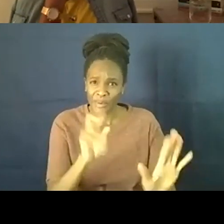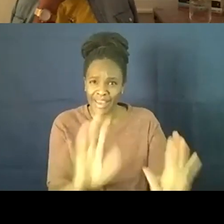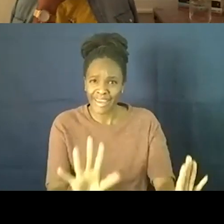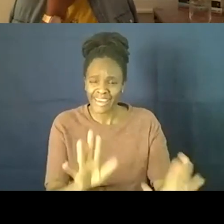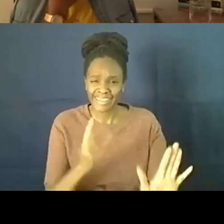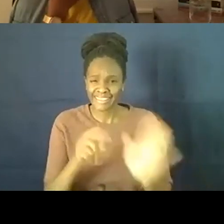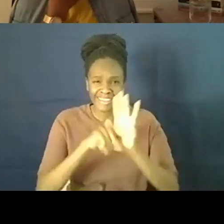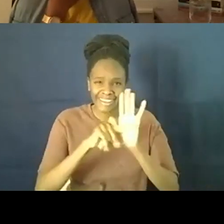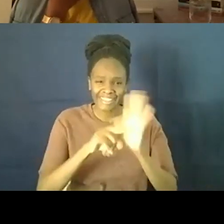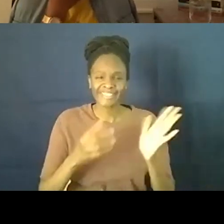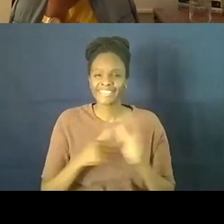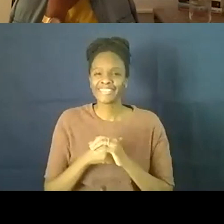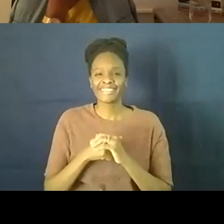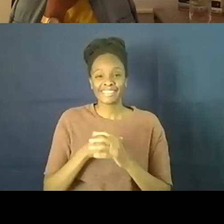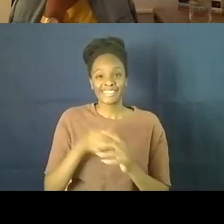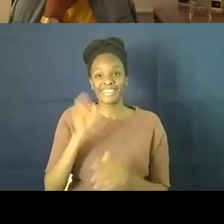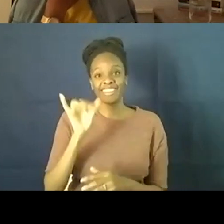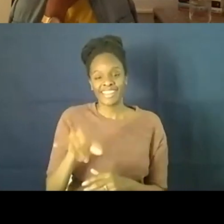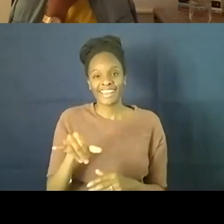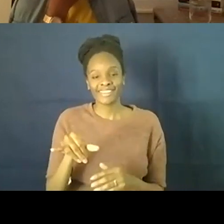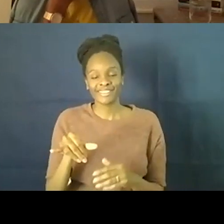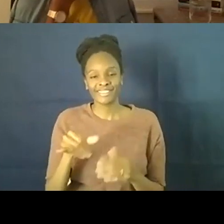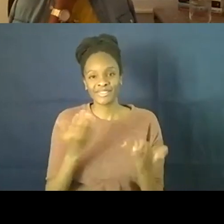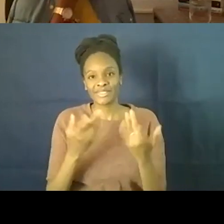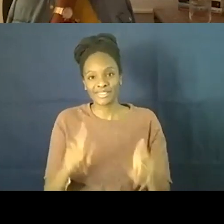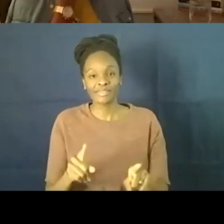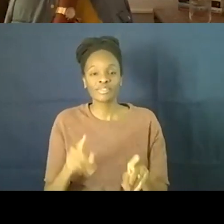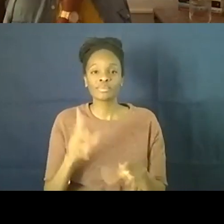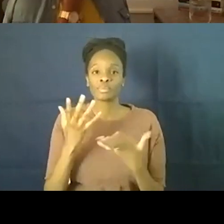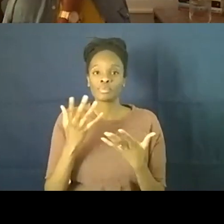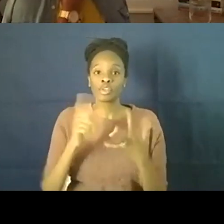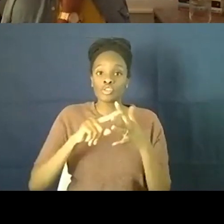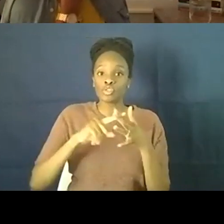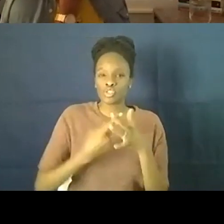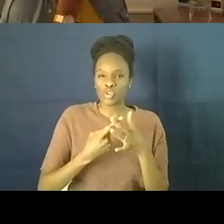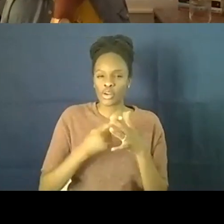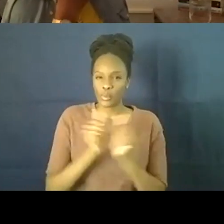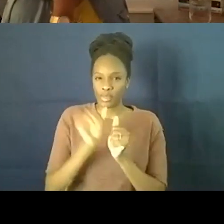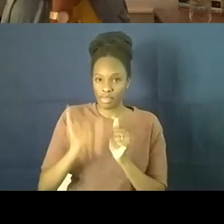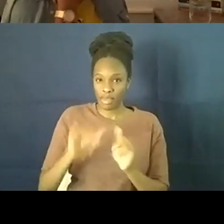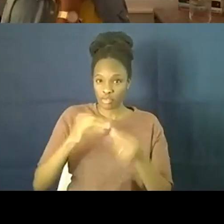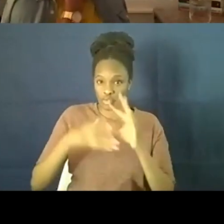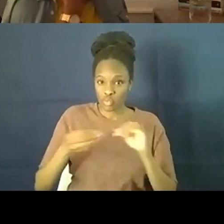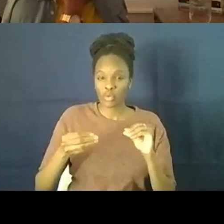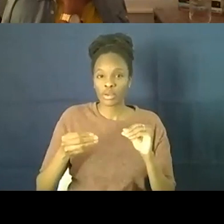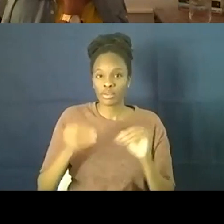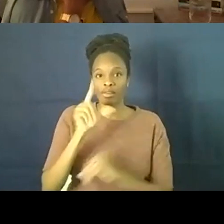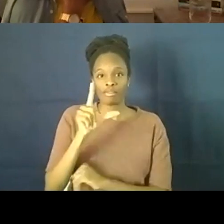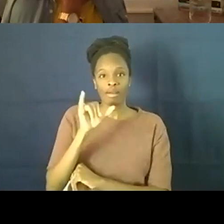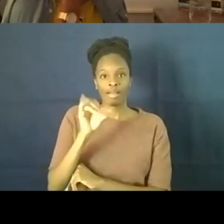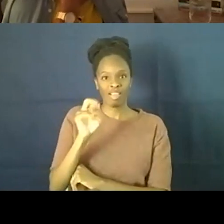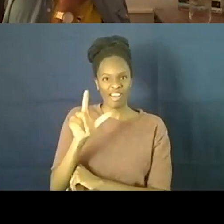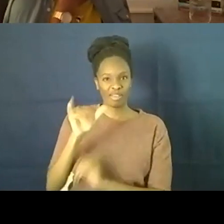I was like, missed the headline there. But that was like, it started as just that story, and being like, Lionel being in that